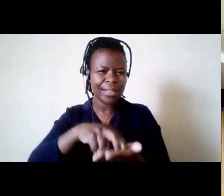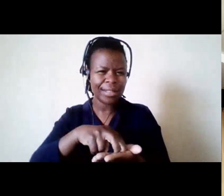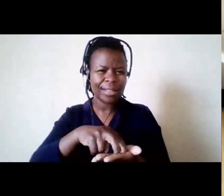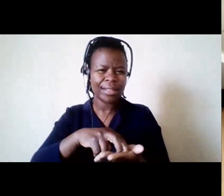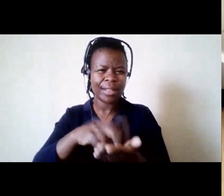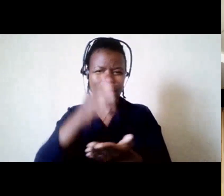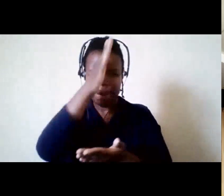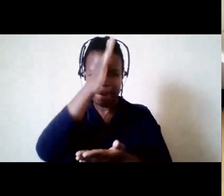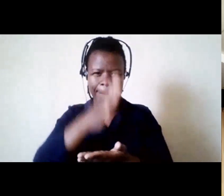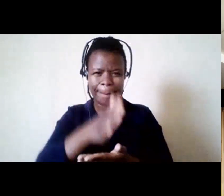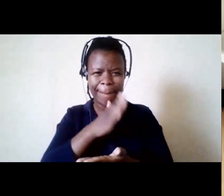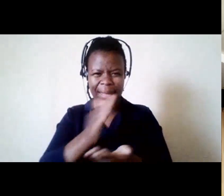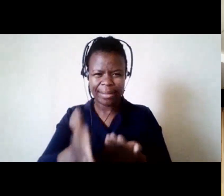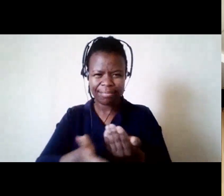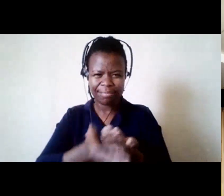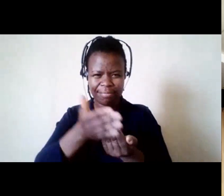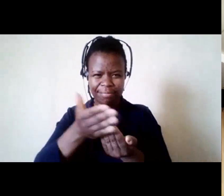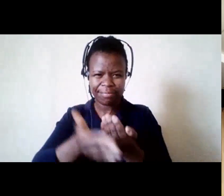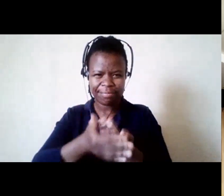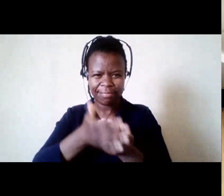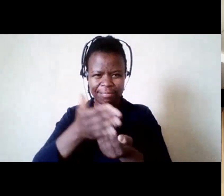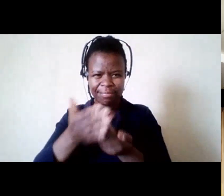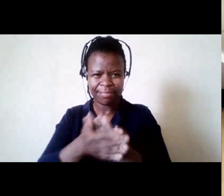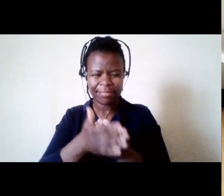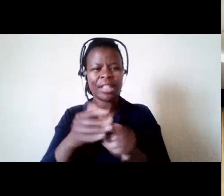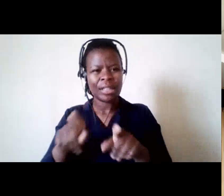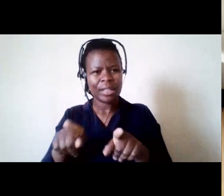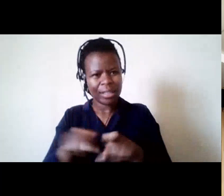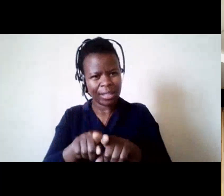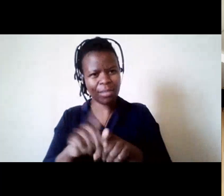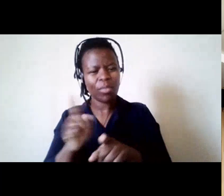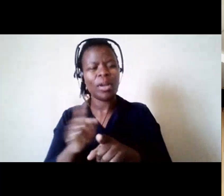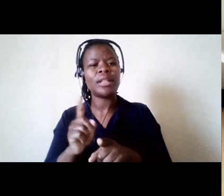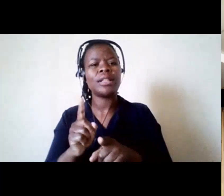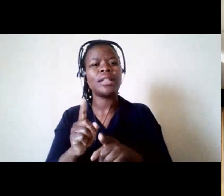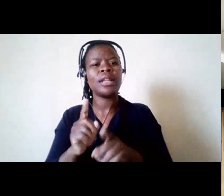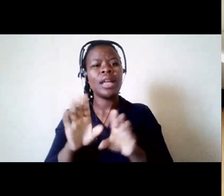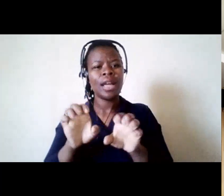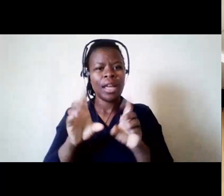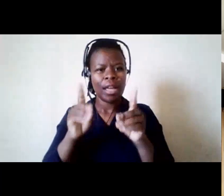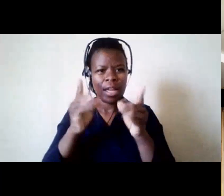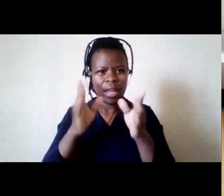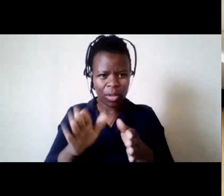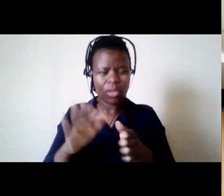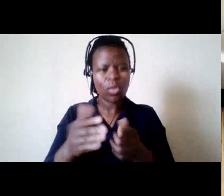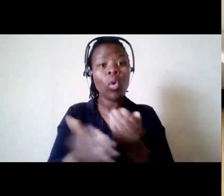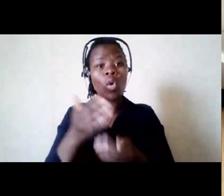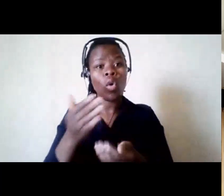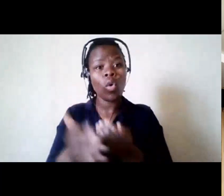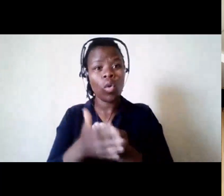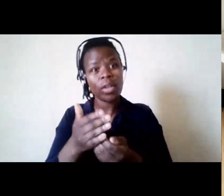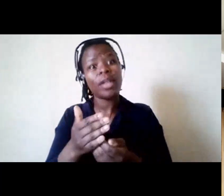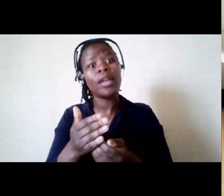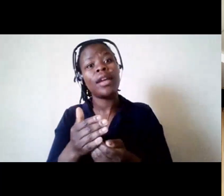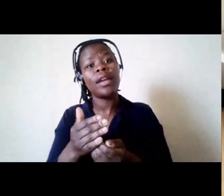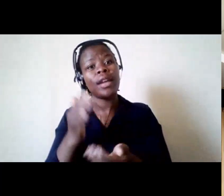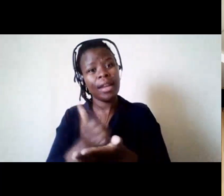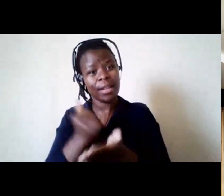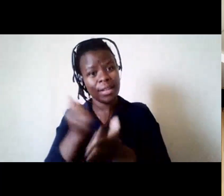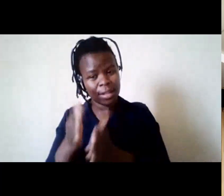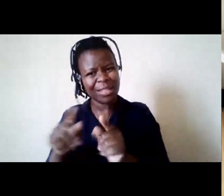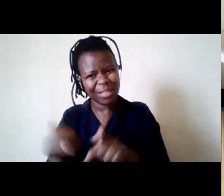parent's care. Yeah. That's even the educators as well, or the caregivers or the caretakers, they can't cope with, in such a way